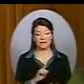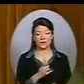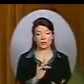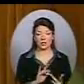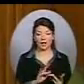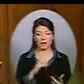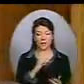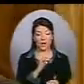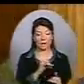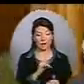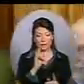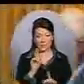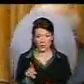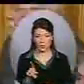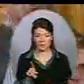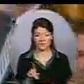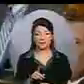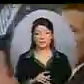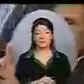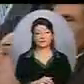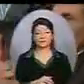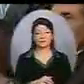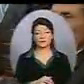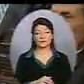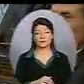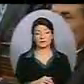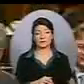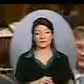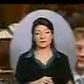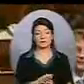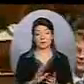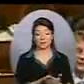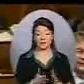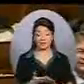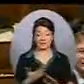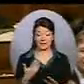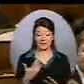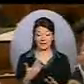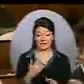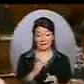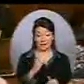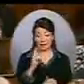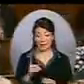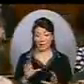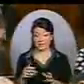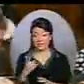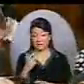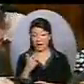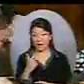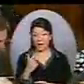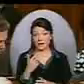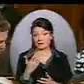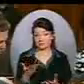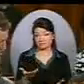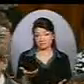things, they were, Mr. Speaker. The honourable member for Timmins-James Bay. Mr. Speaker, my honourable colleague was doing so much time trying to